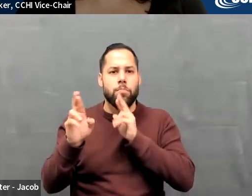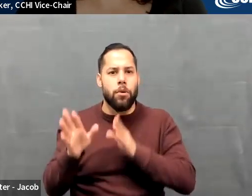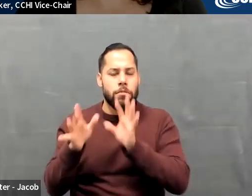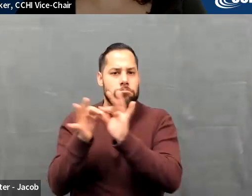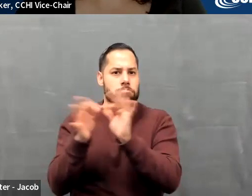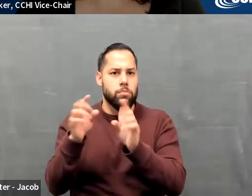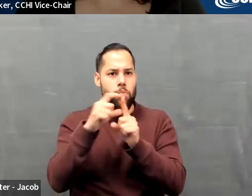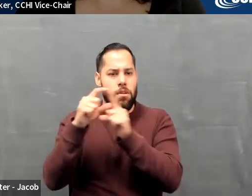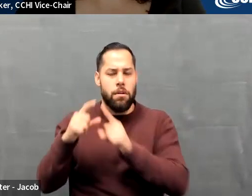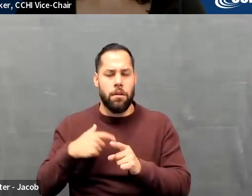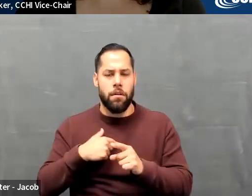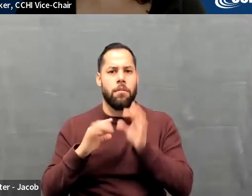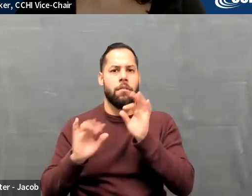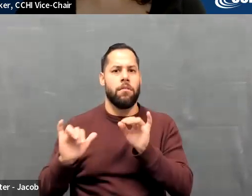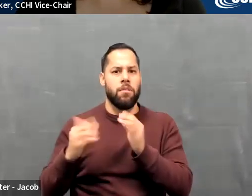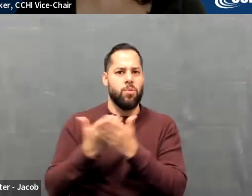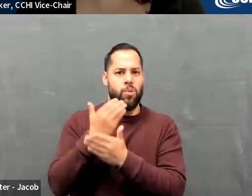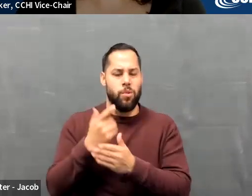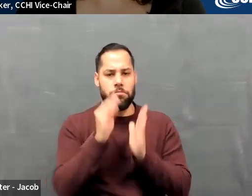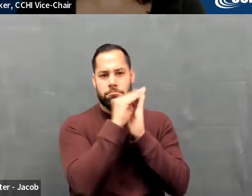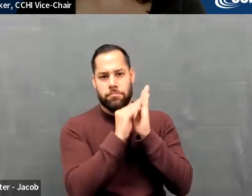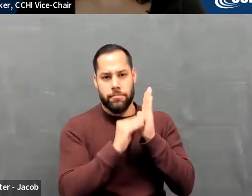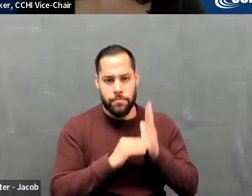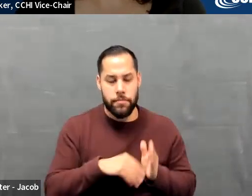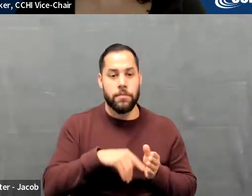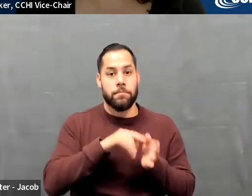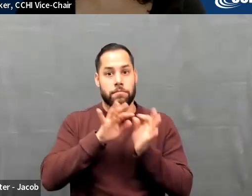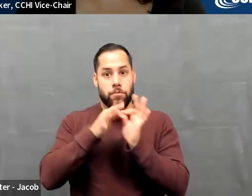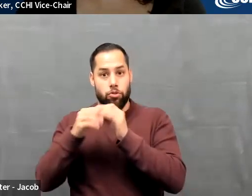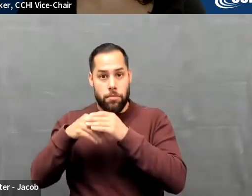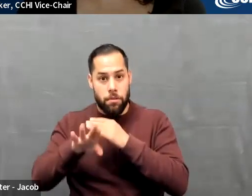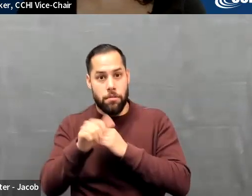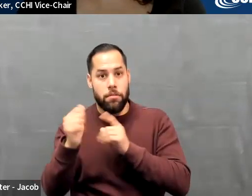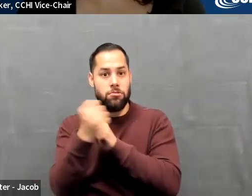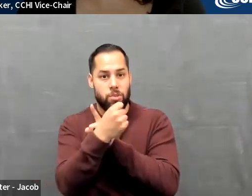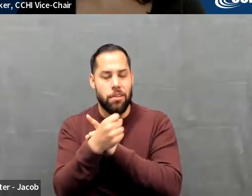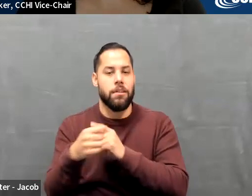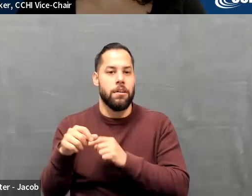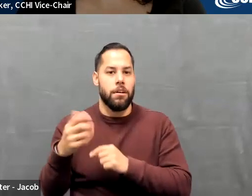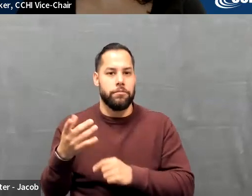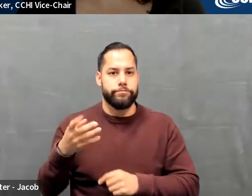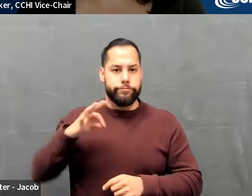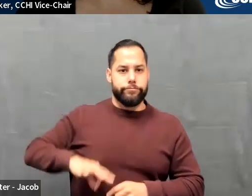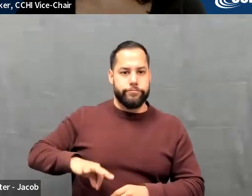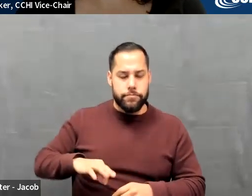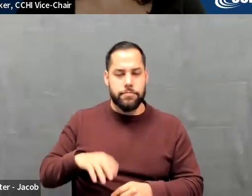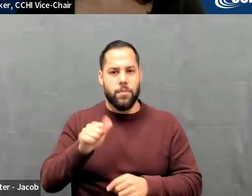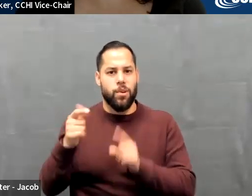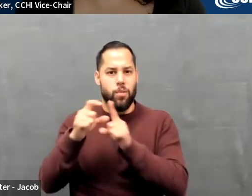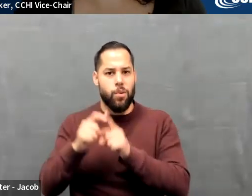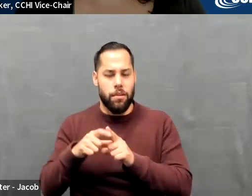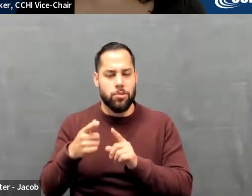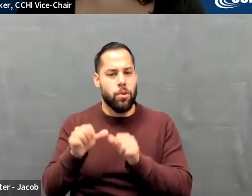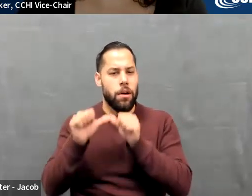I write it down and I continue interpreting. And then I write it down another word that I may not know how to interpret. And I